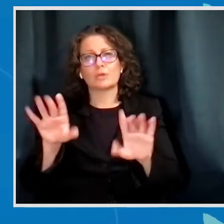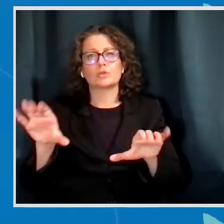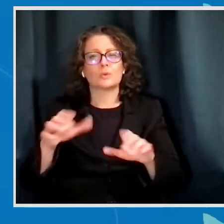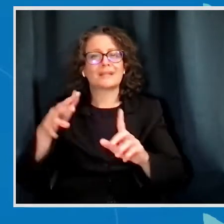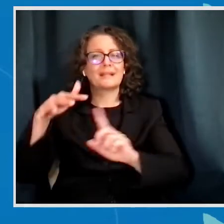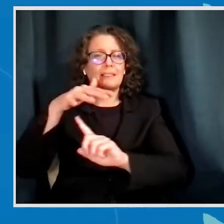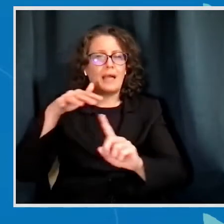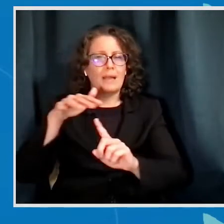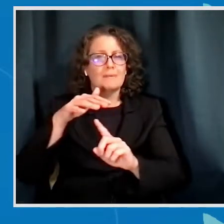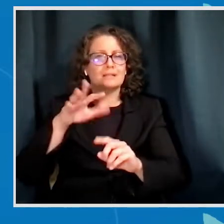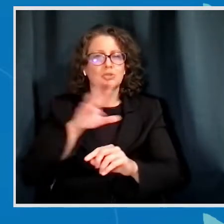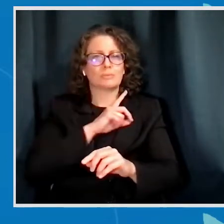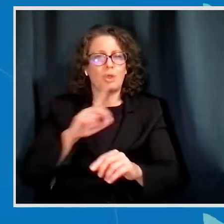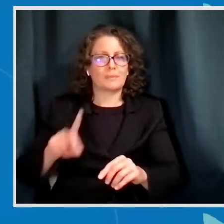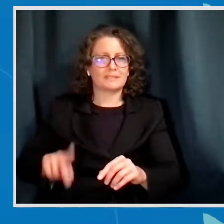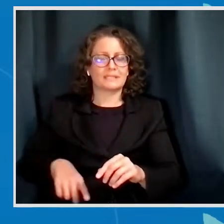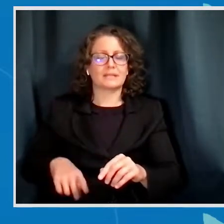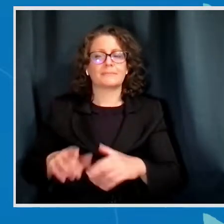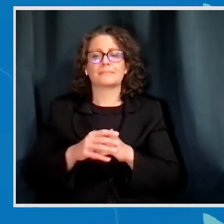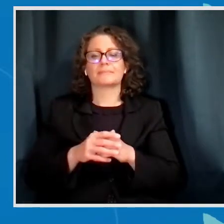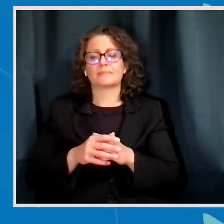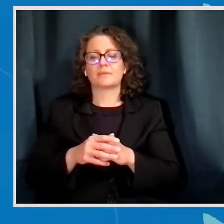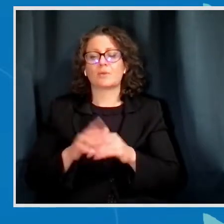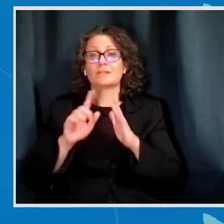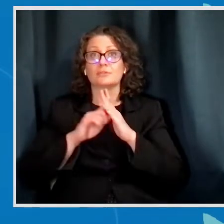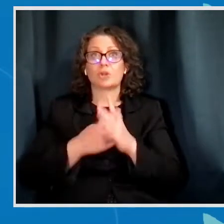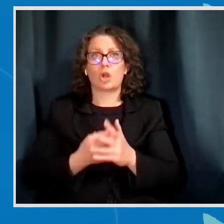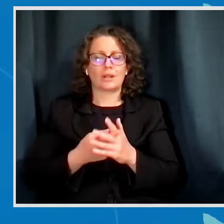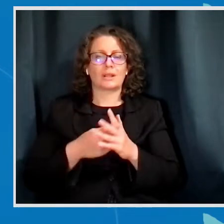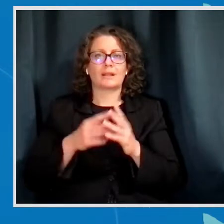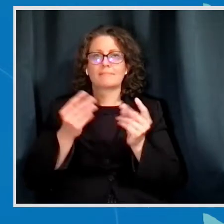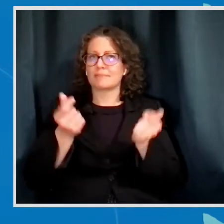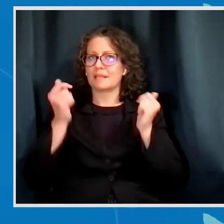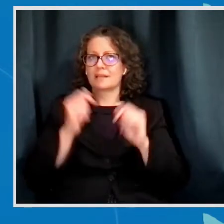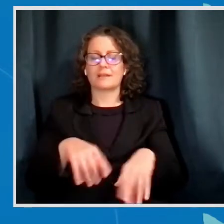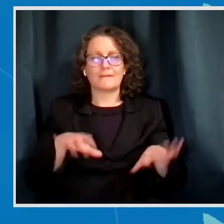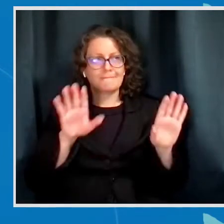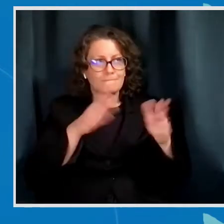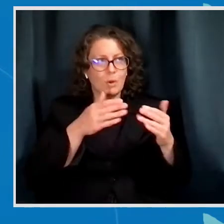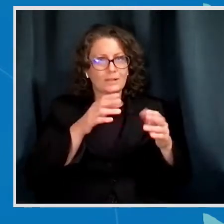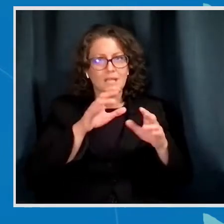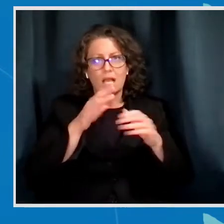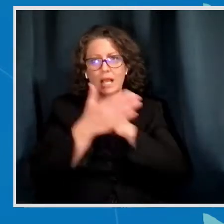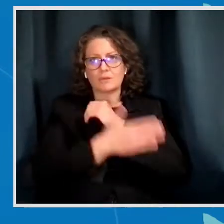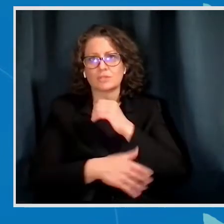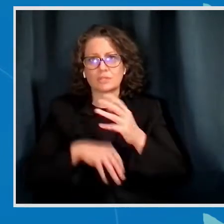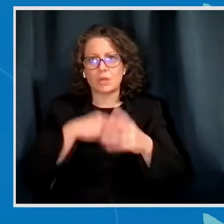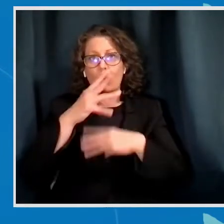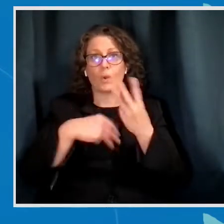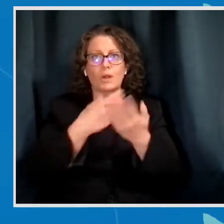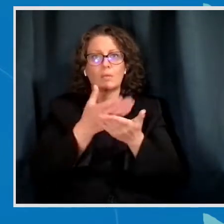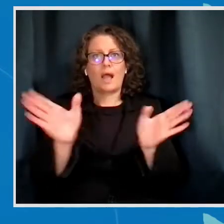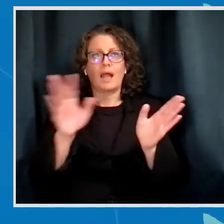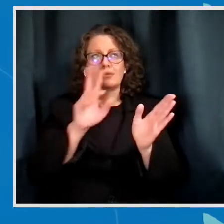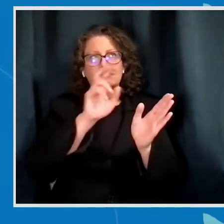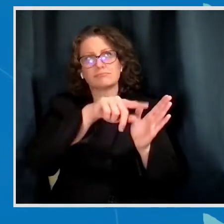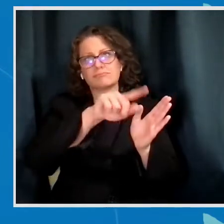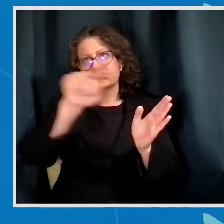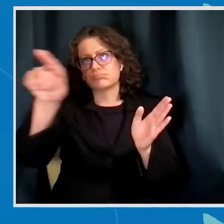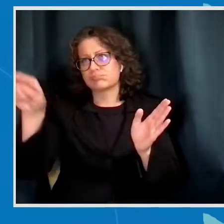began immediately by focusing on countries all around the world that are in that 20 that I talked about yesterday. 20